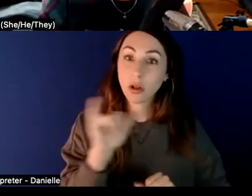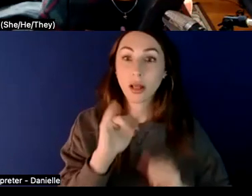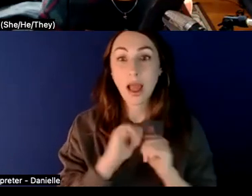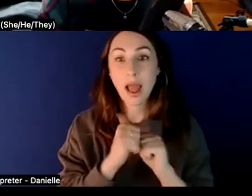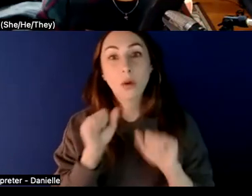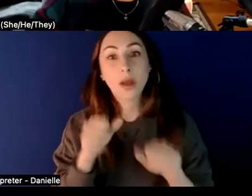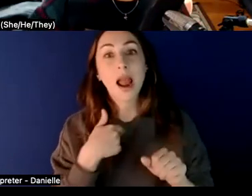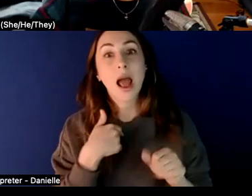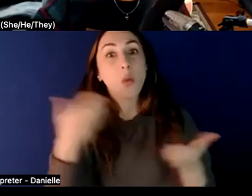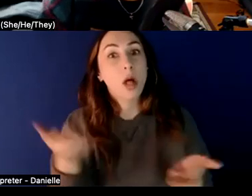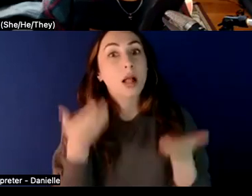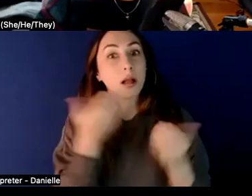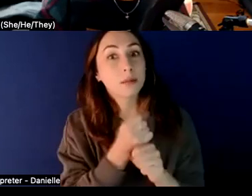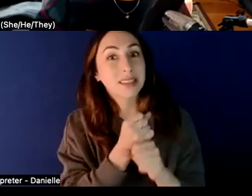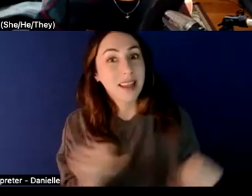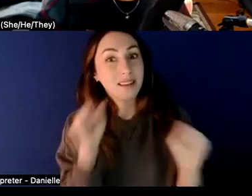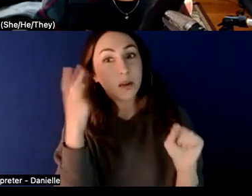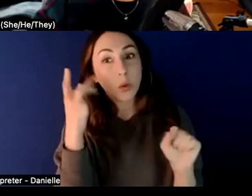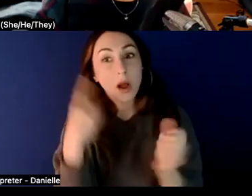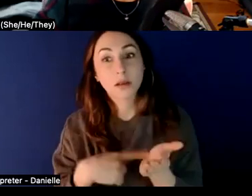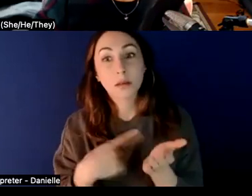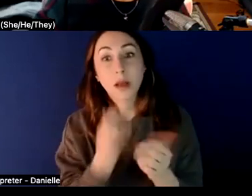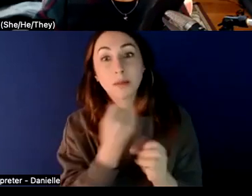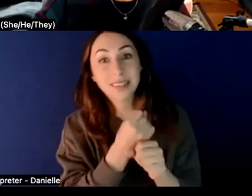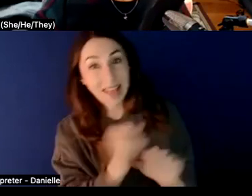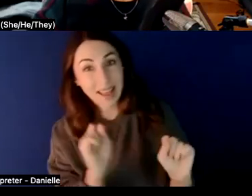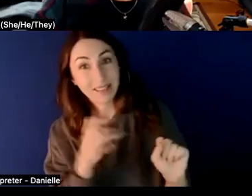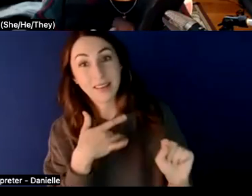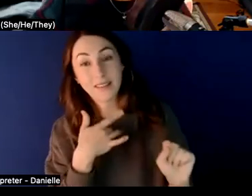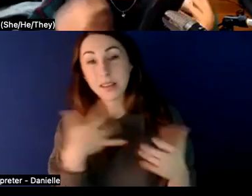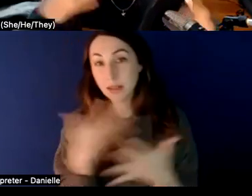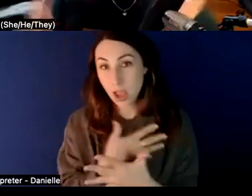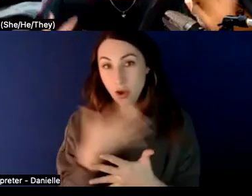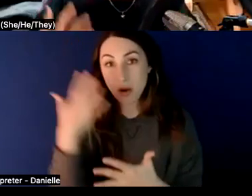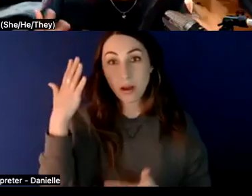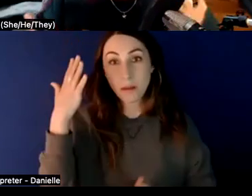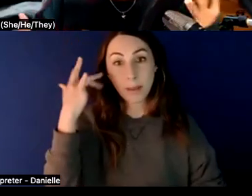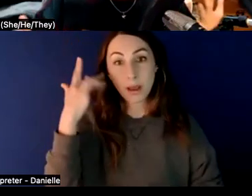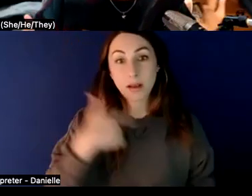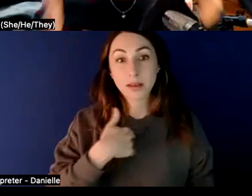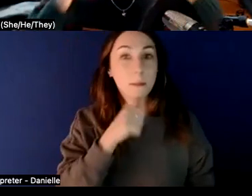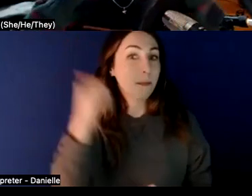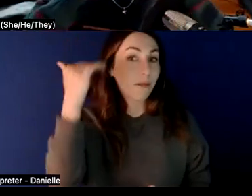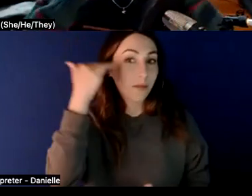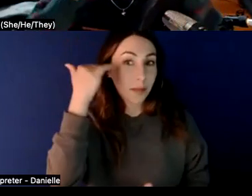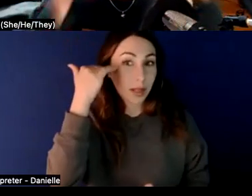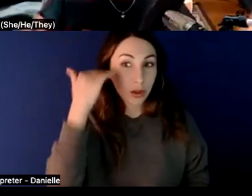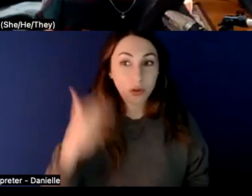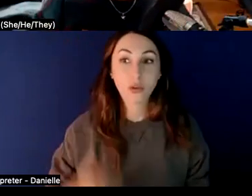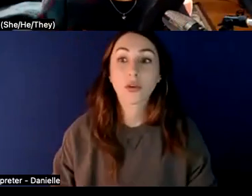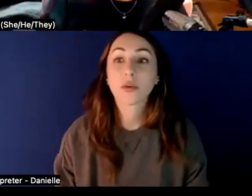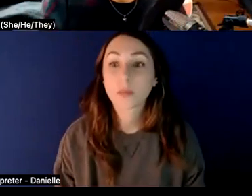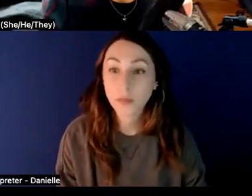Because sometimes safety feels scary because it's unfamiliar. And so all of that said, again,